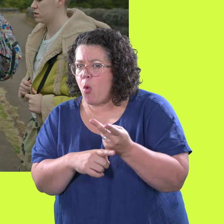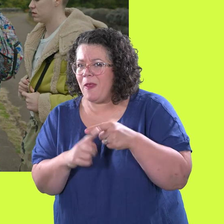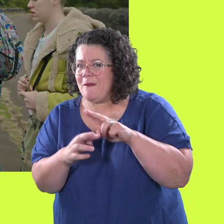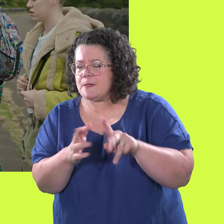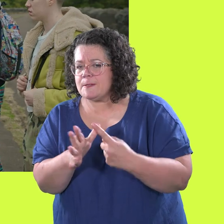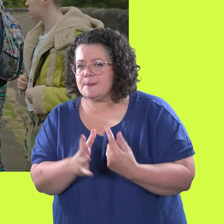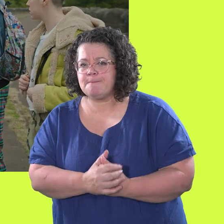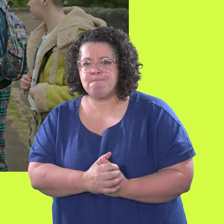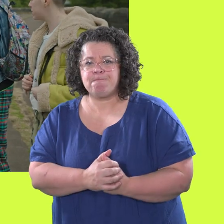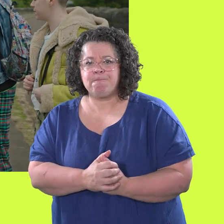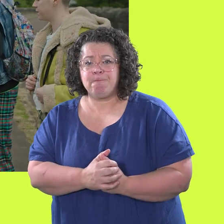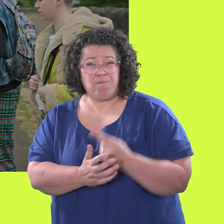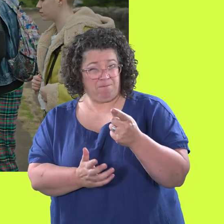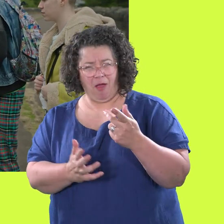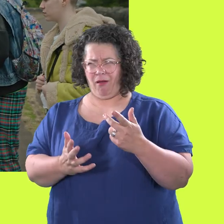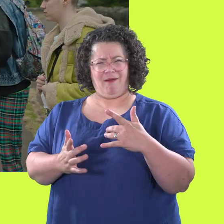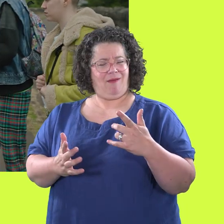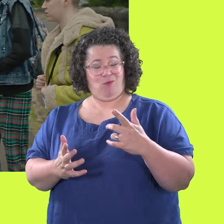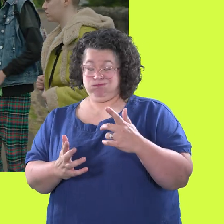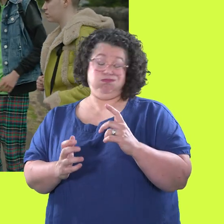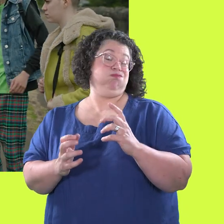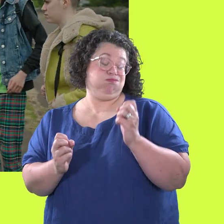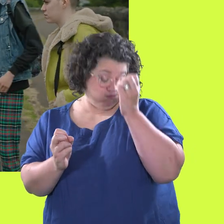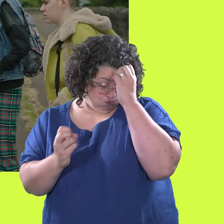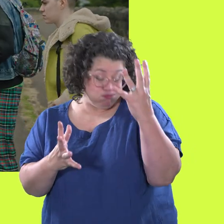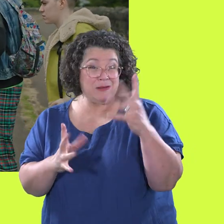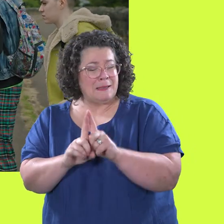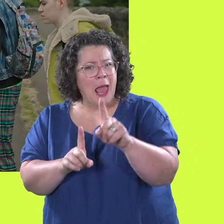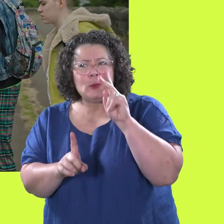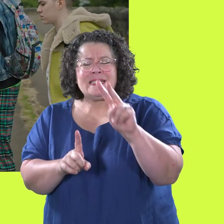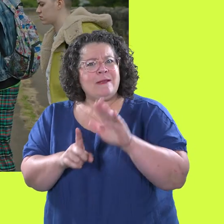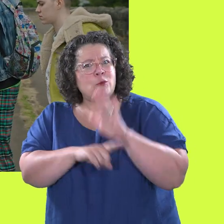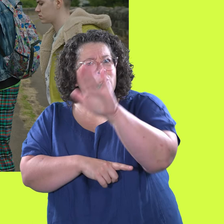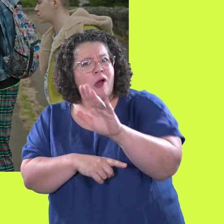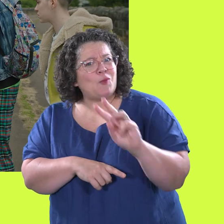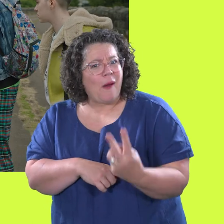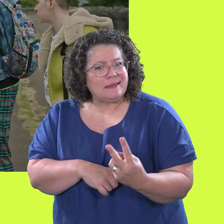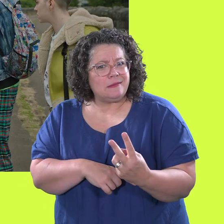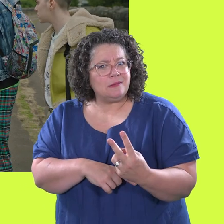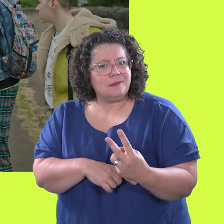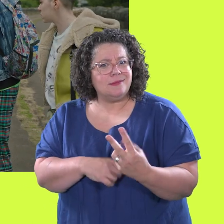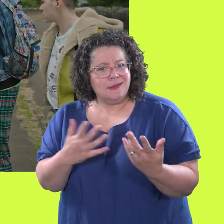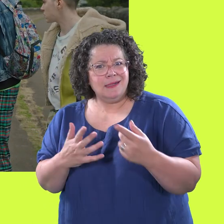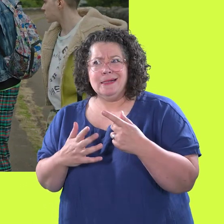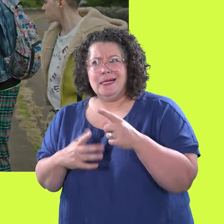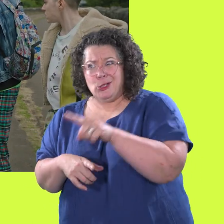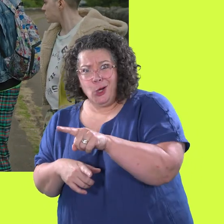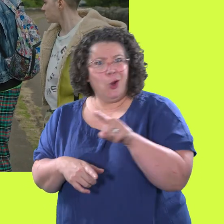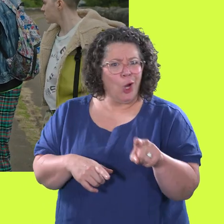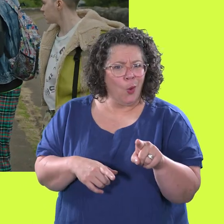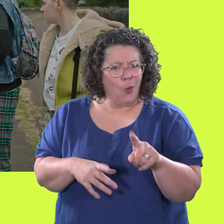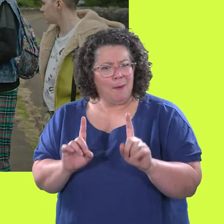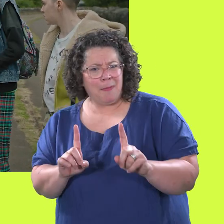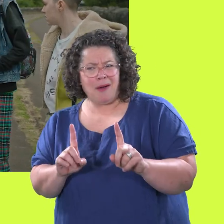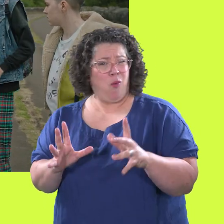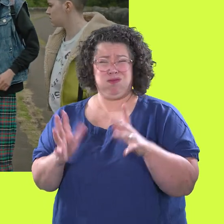Like, you would have seen the future twice. Like, as you and you, but you know, like, how are you?